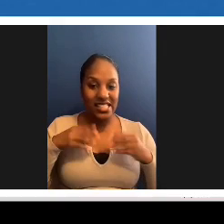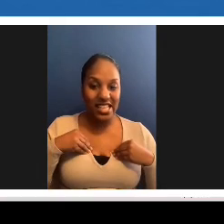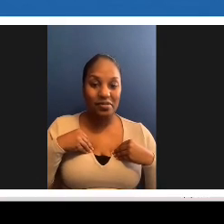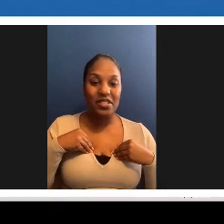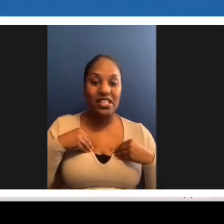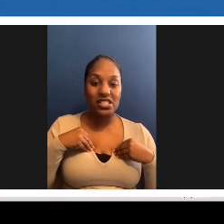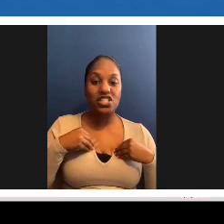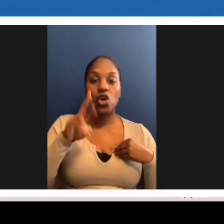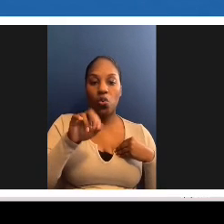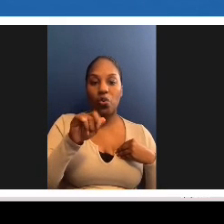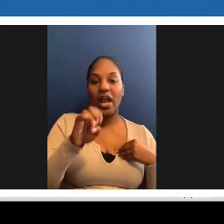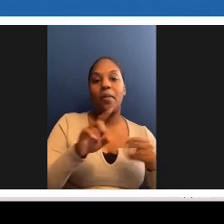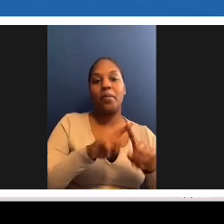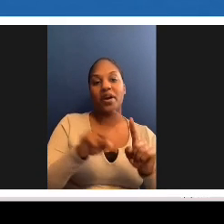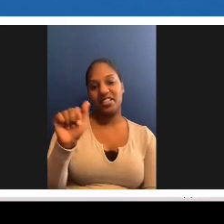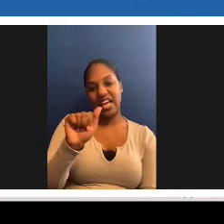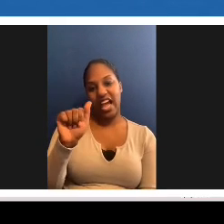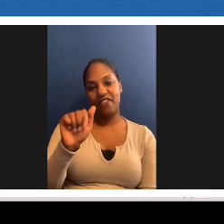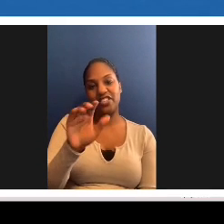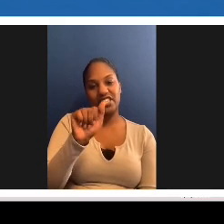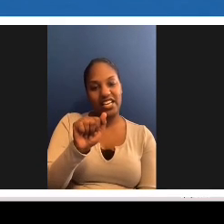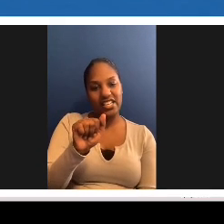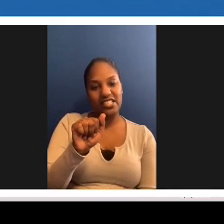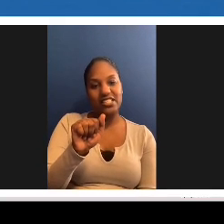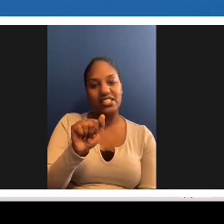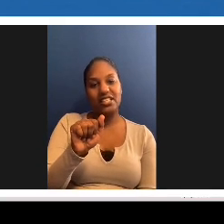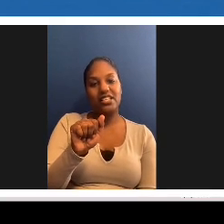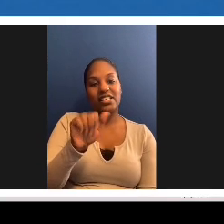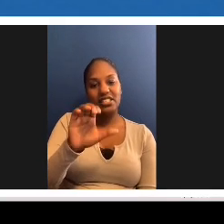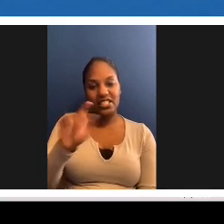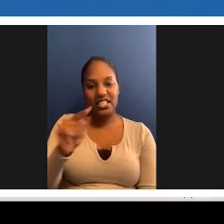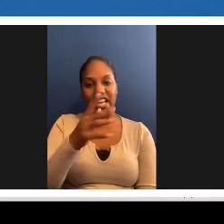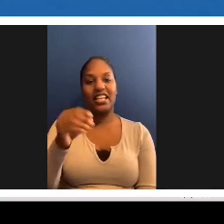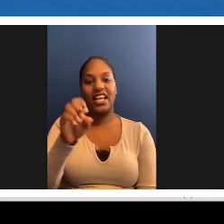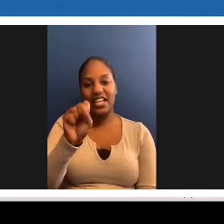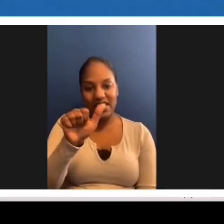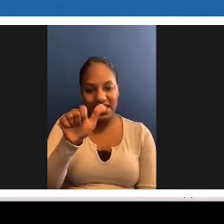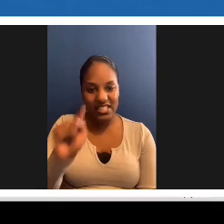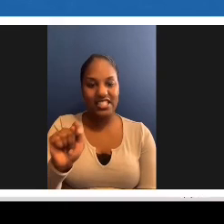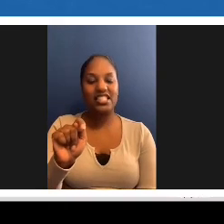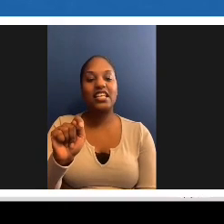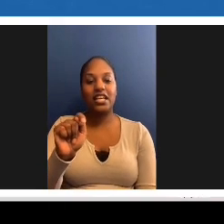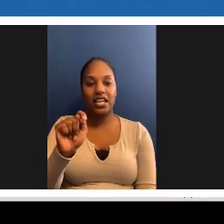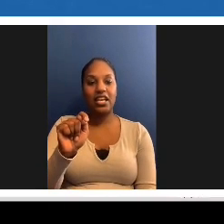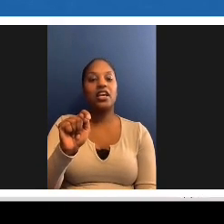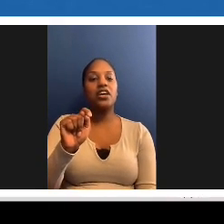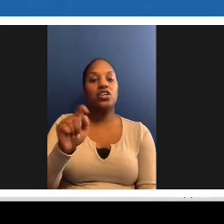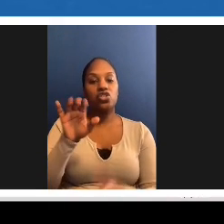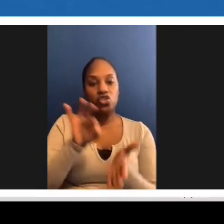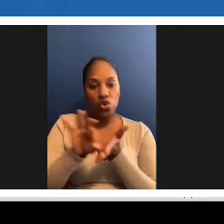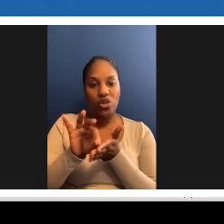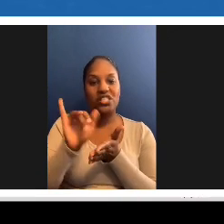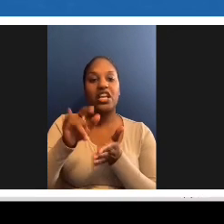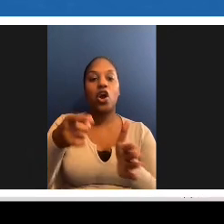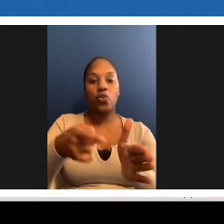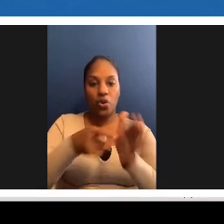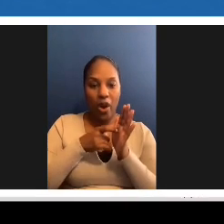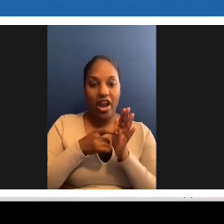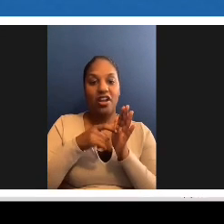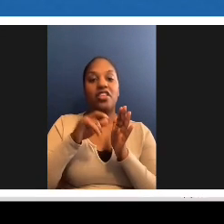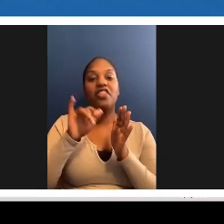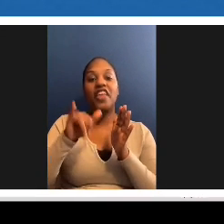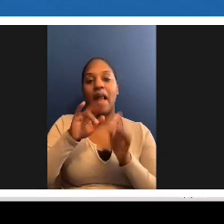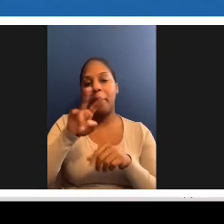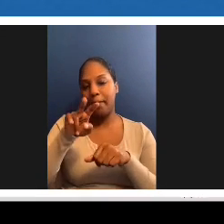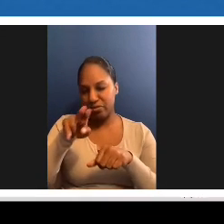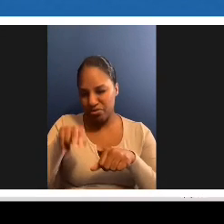is the average SAT and ACT scores that are usually required for them to be accepted there. They